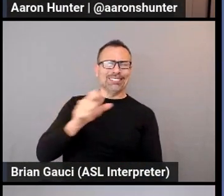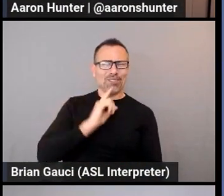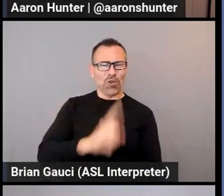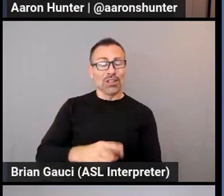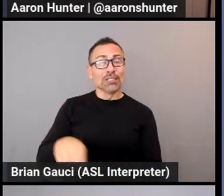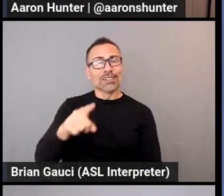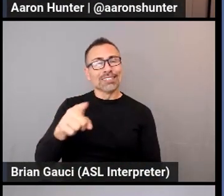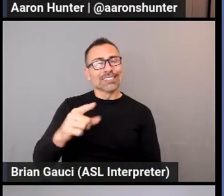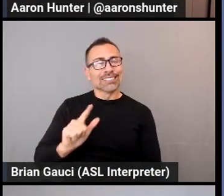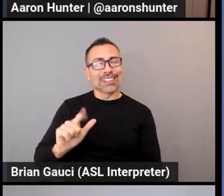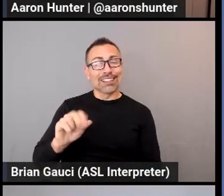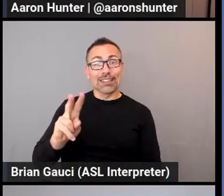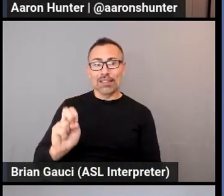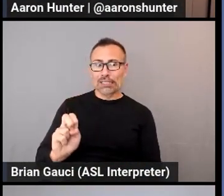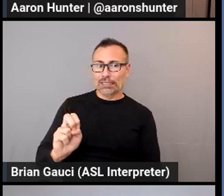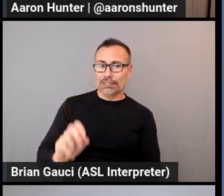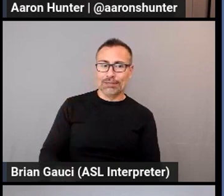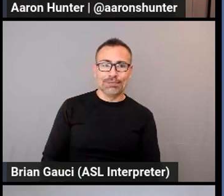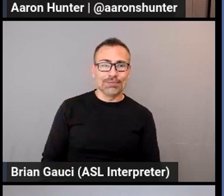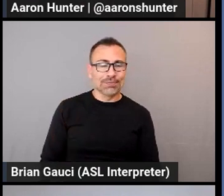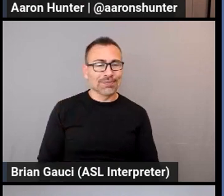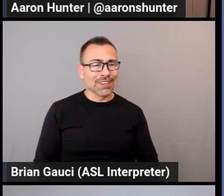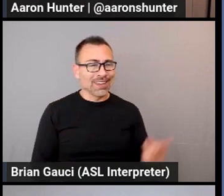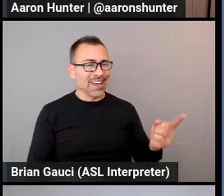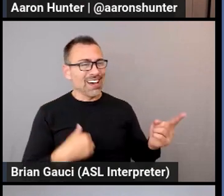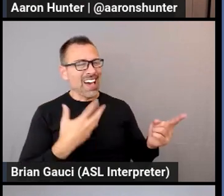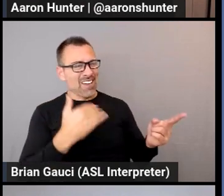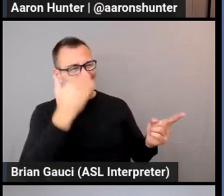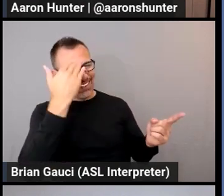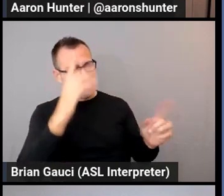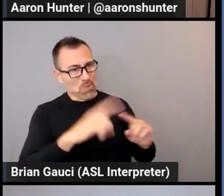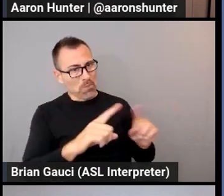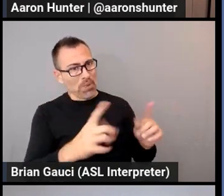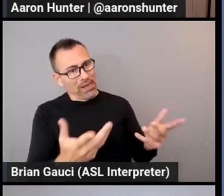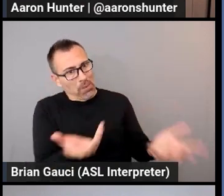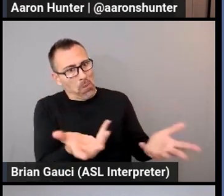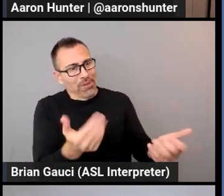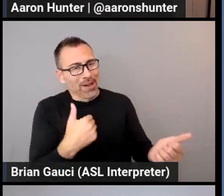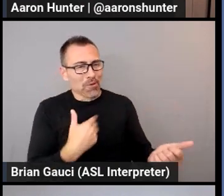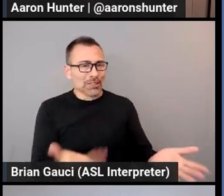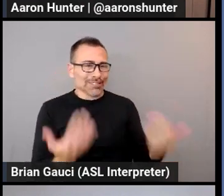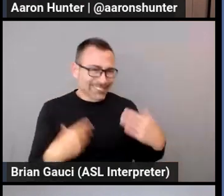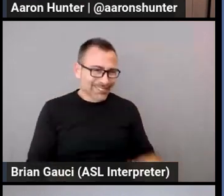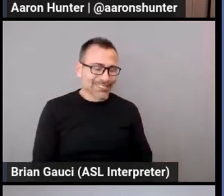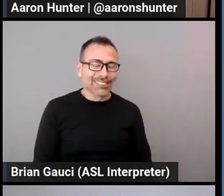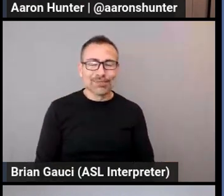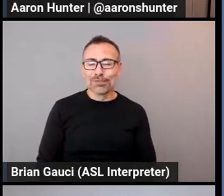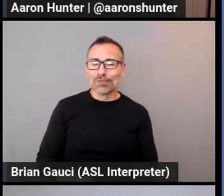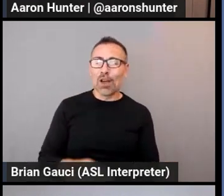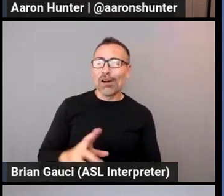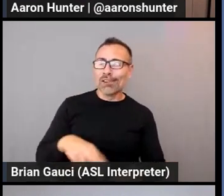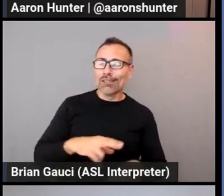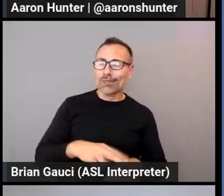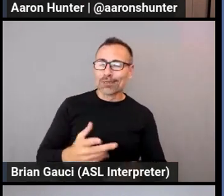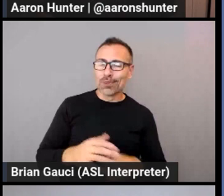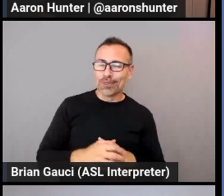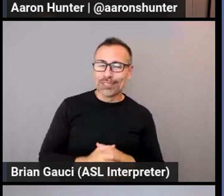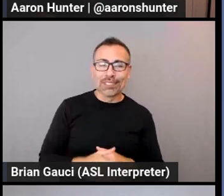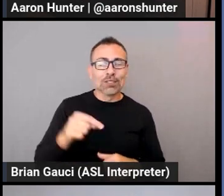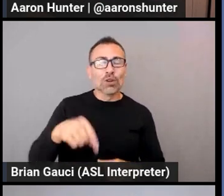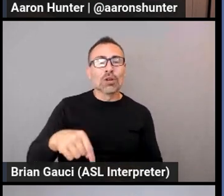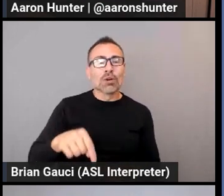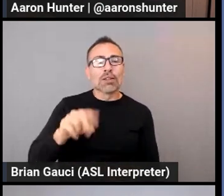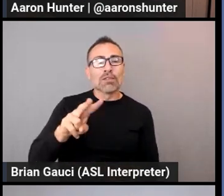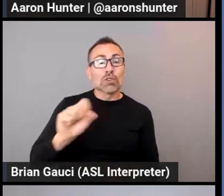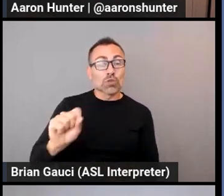demo here. So not that I didn't know there was a demo coming, but Of course. So here I have the Visual Studio, and